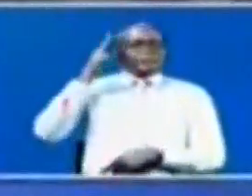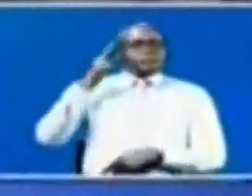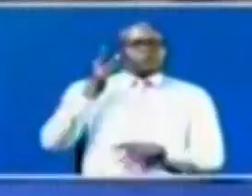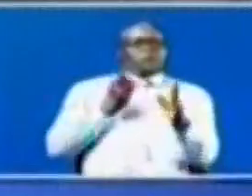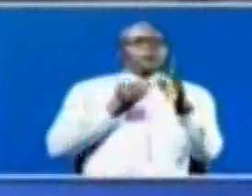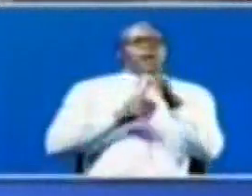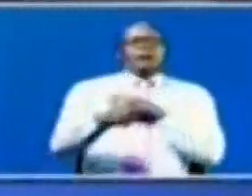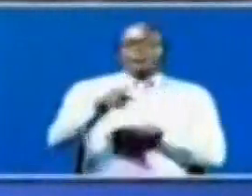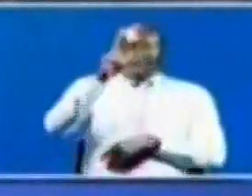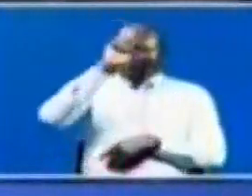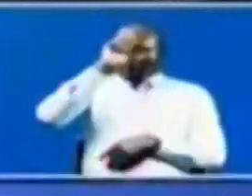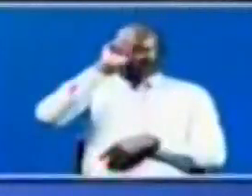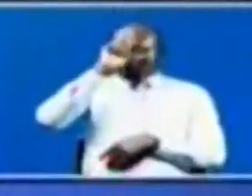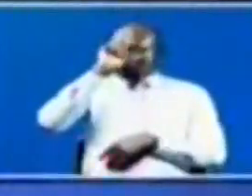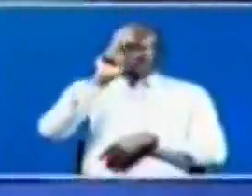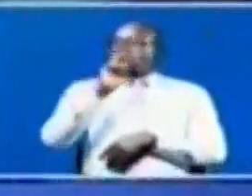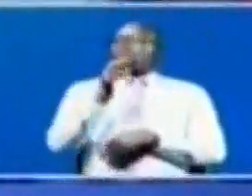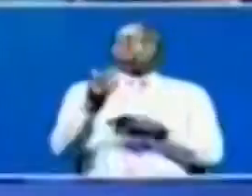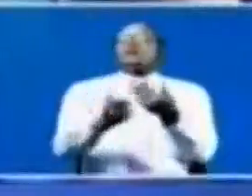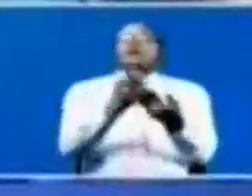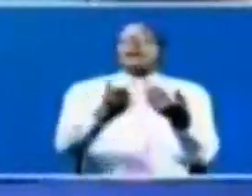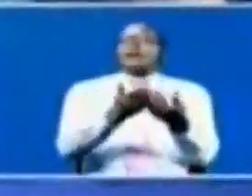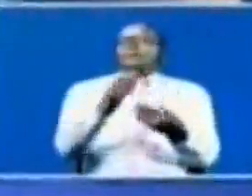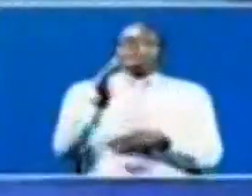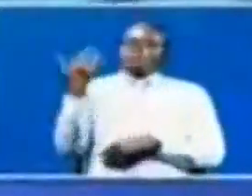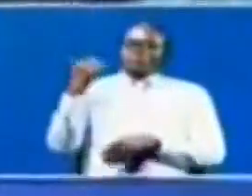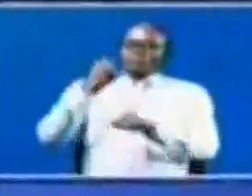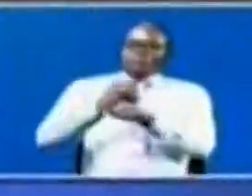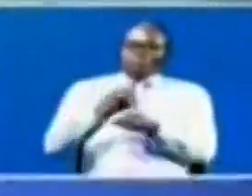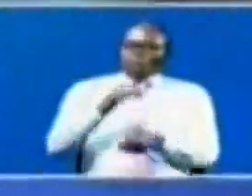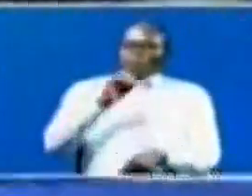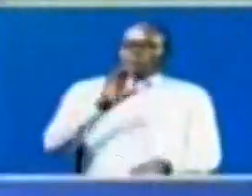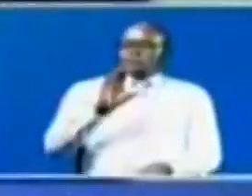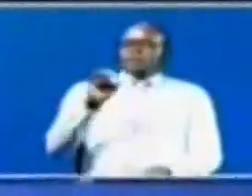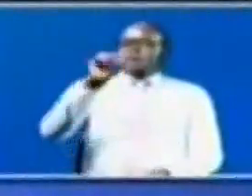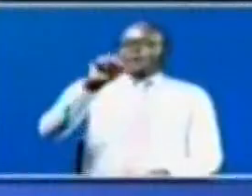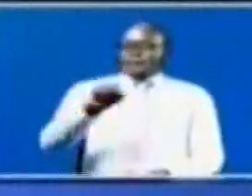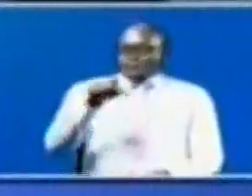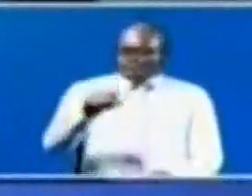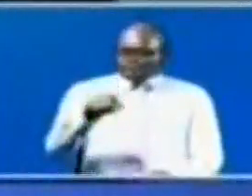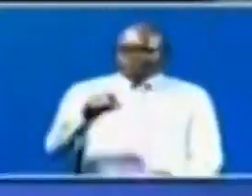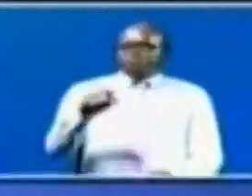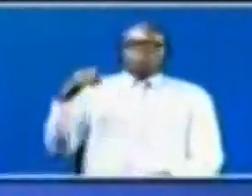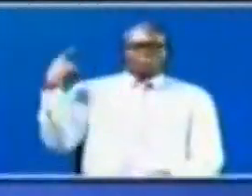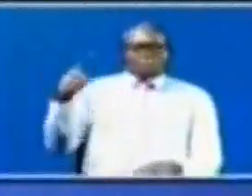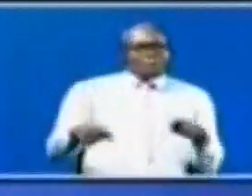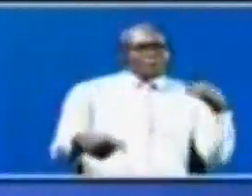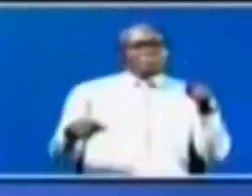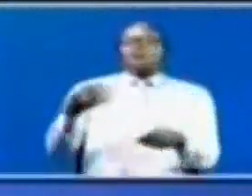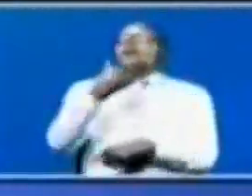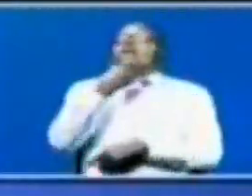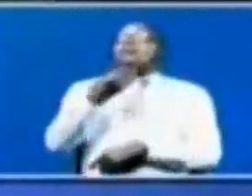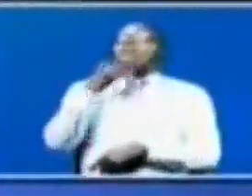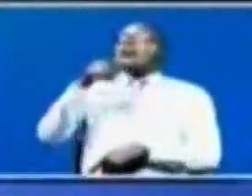of police. Nahashon Mutua, who was at the time OCS Ruaraka Police Station, brutally tortured the late Martin